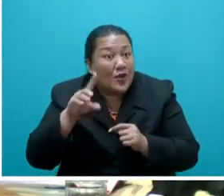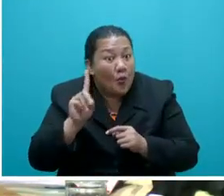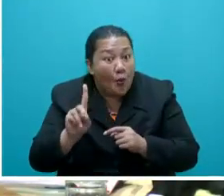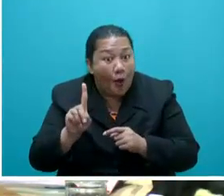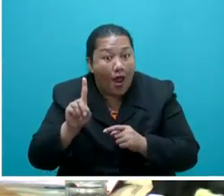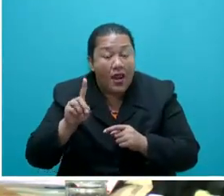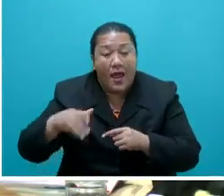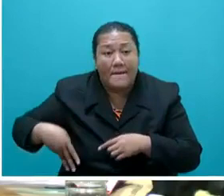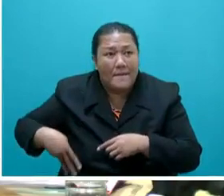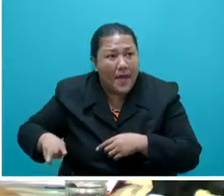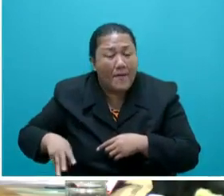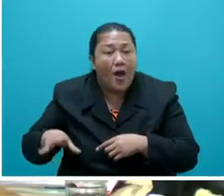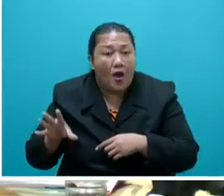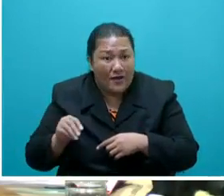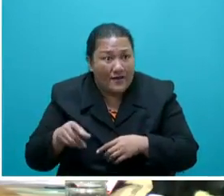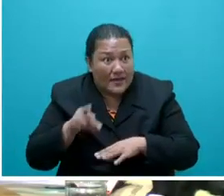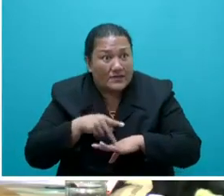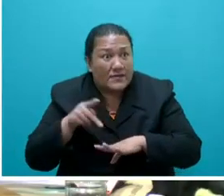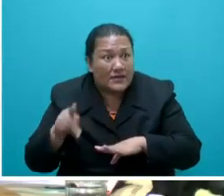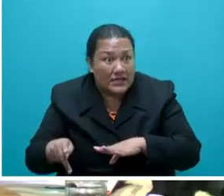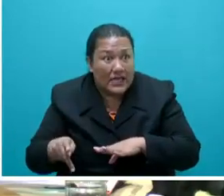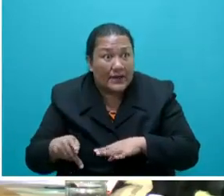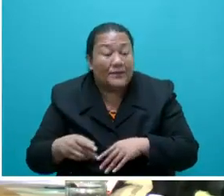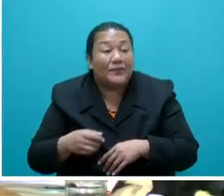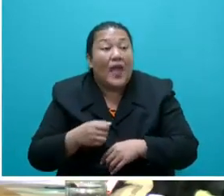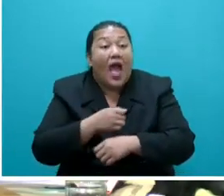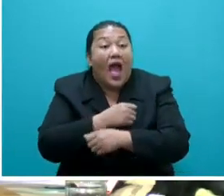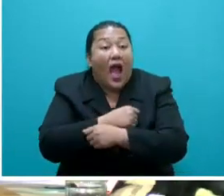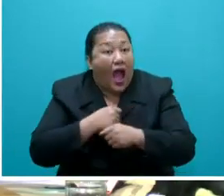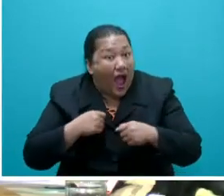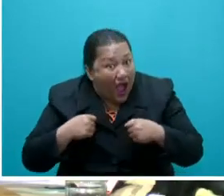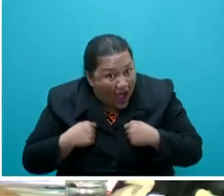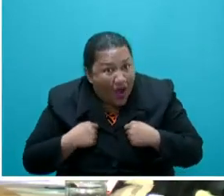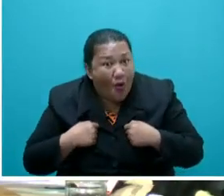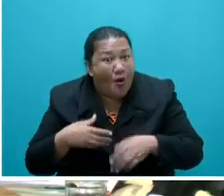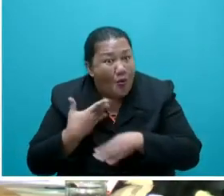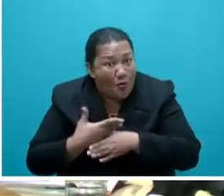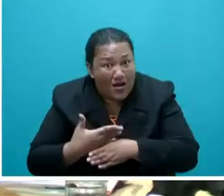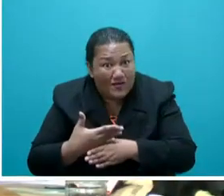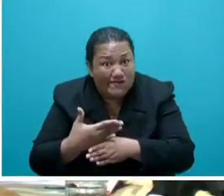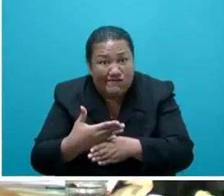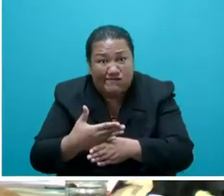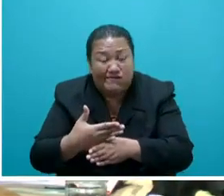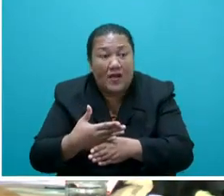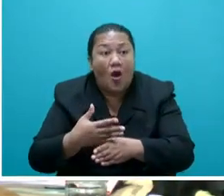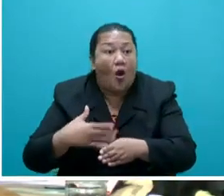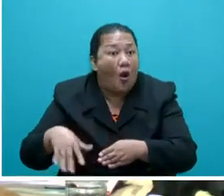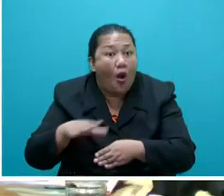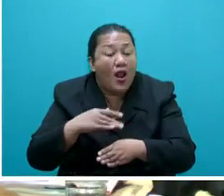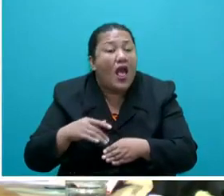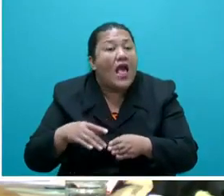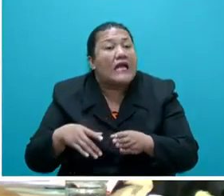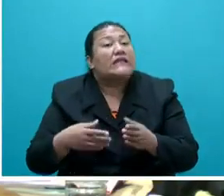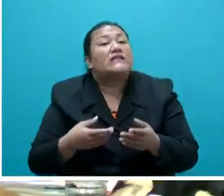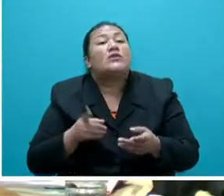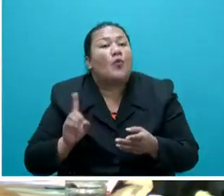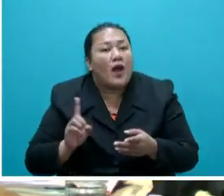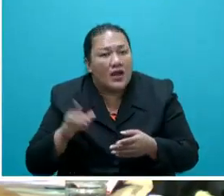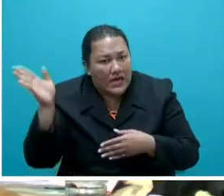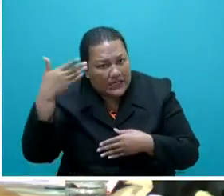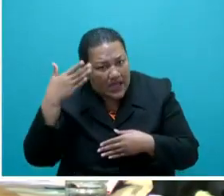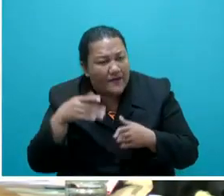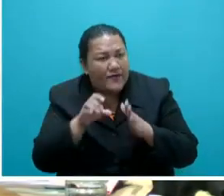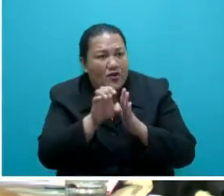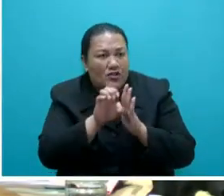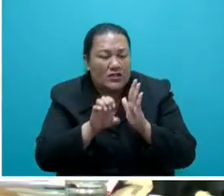House is the direct result of our Constitution, and the critics of the supreme law of the land, who happen to be sitting on the other